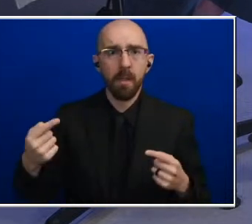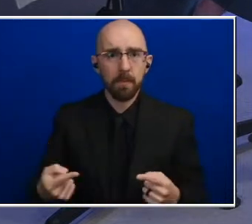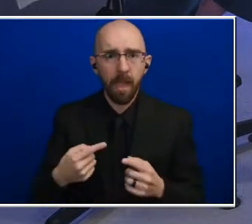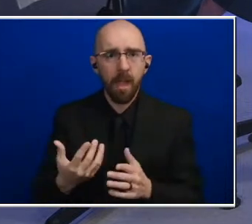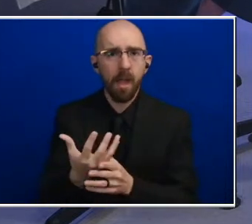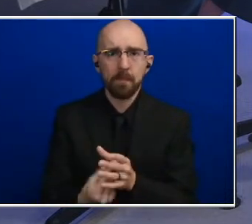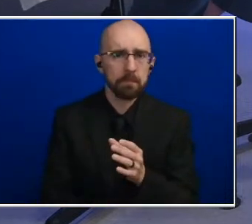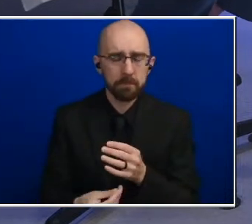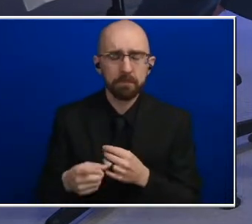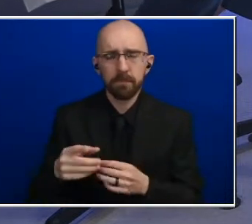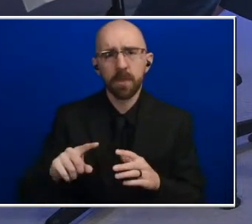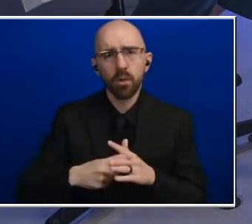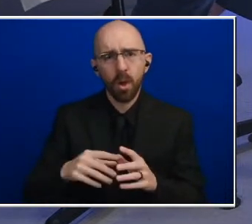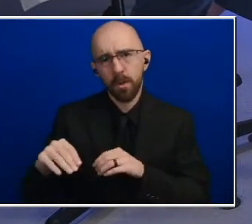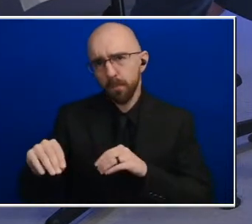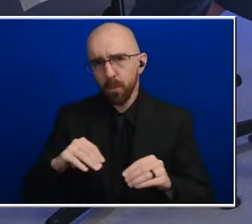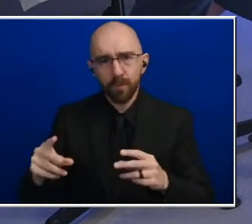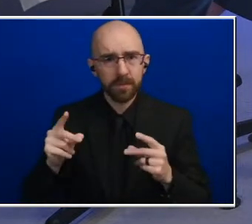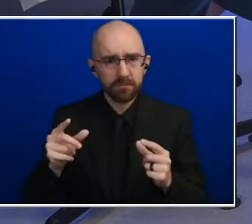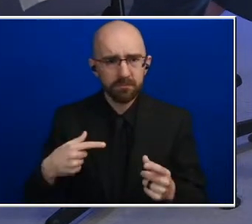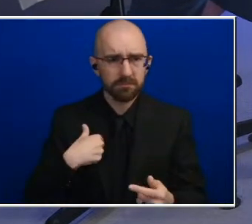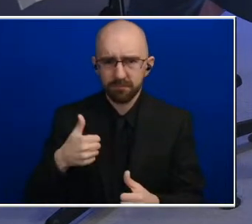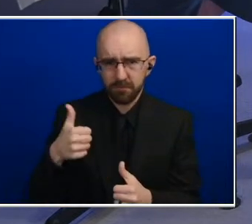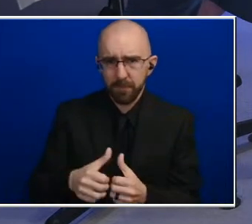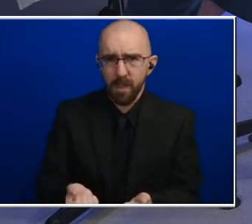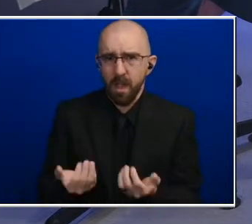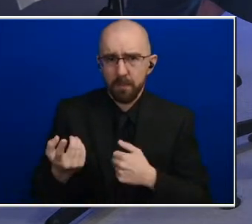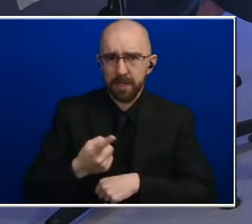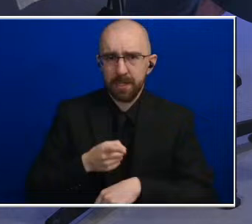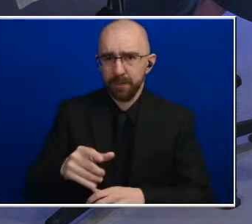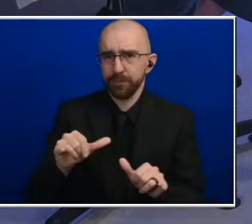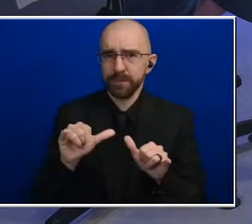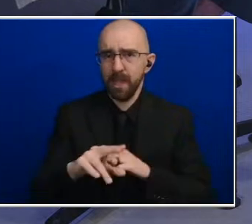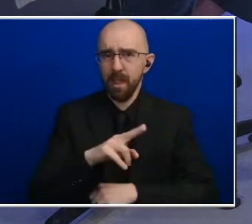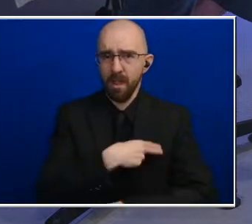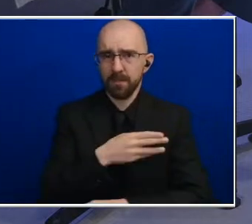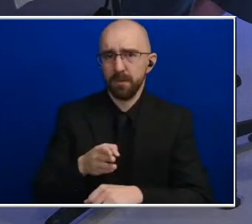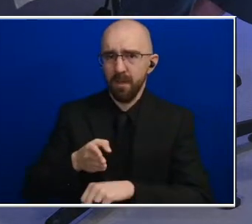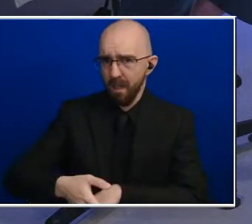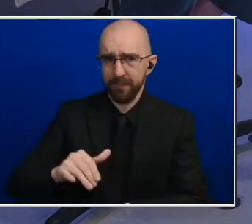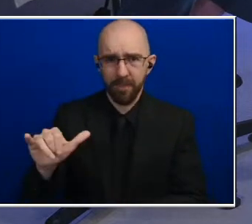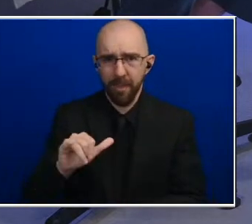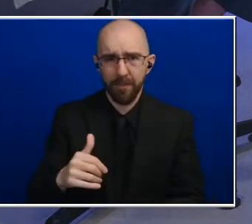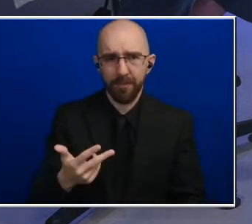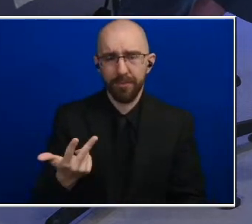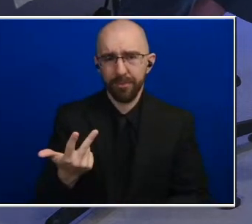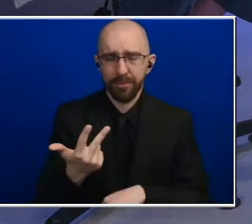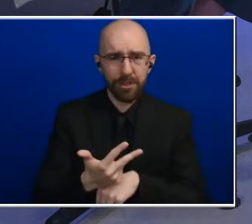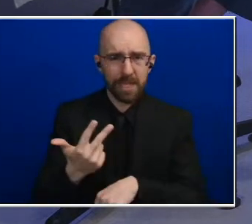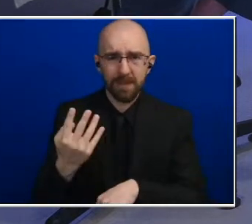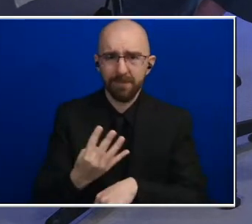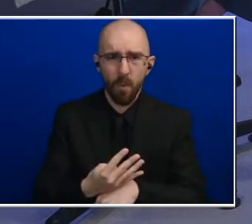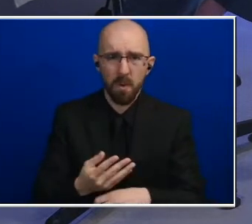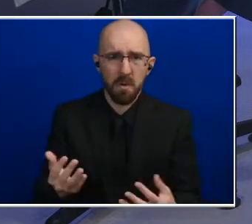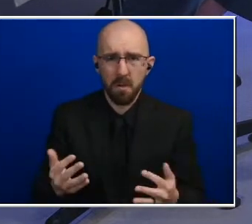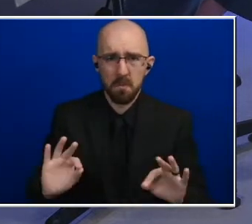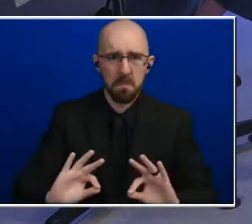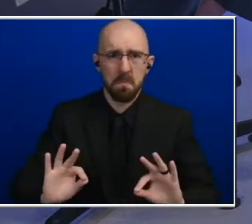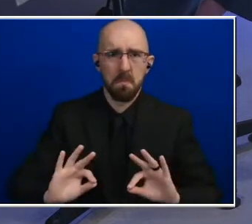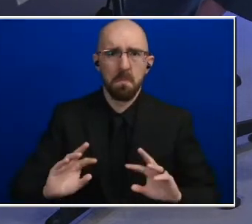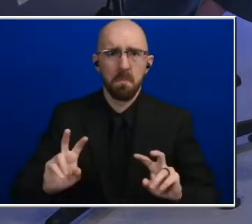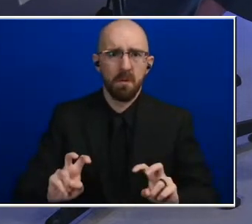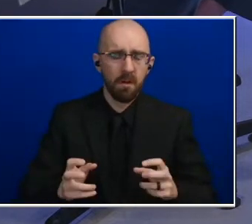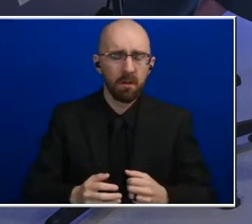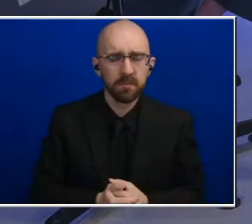mobilize quickly, and I can't remember how many days you were in the hospital after that, maybe 3 or 4. 3 or 4, yeah. So you must have you